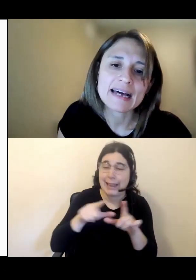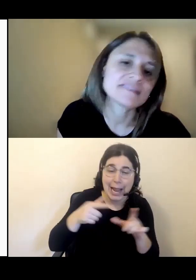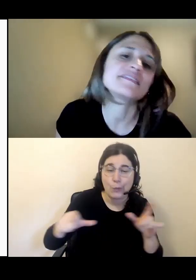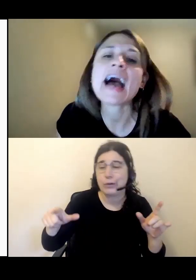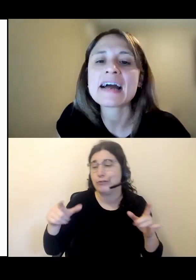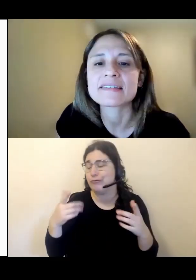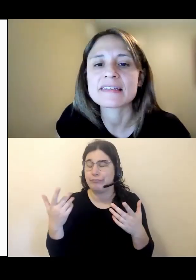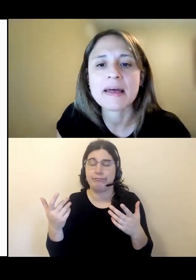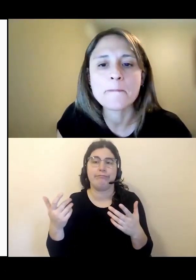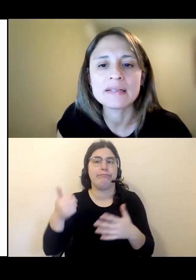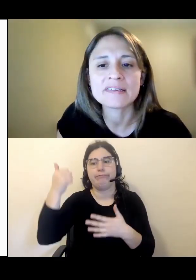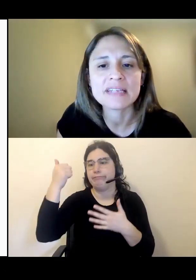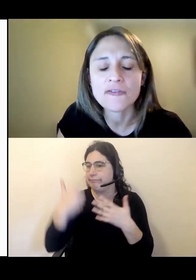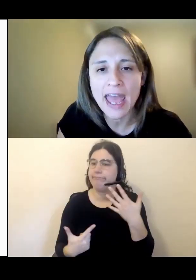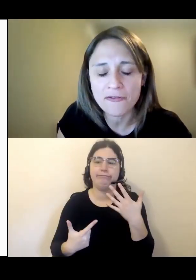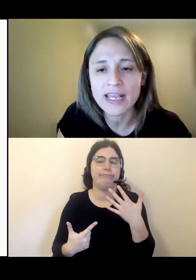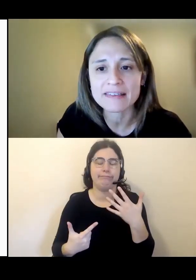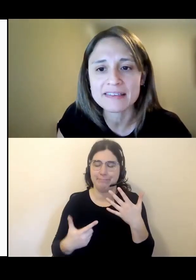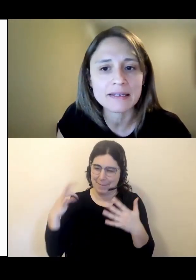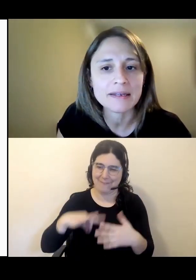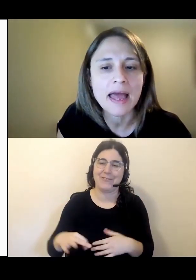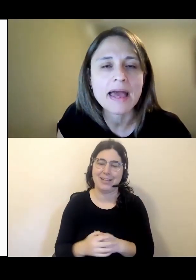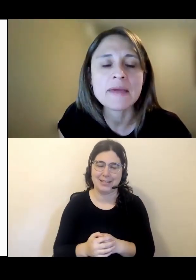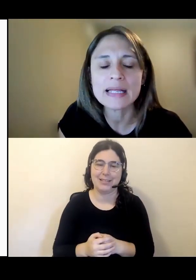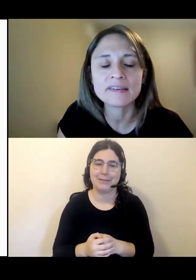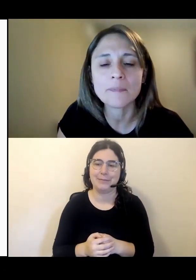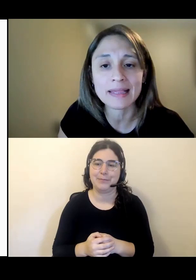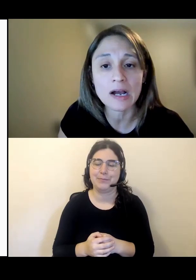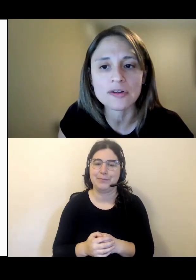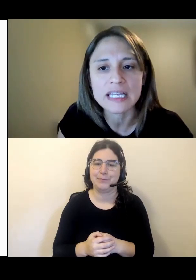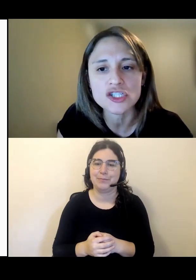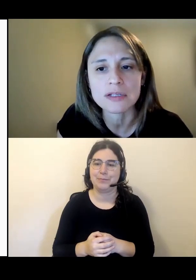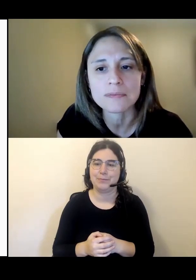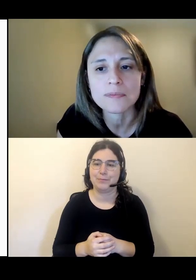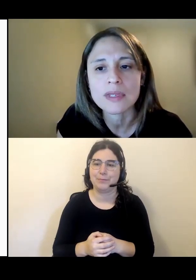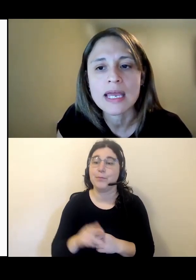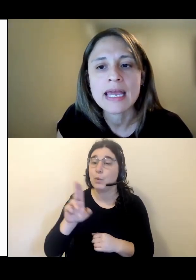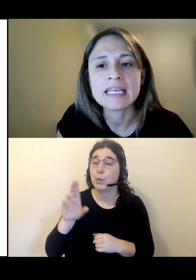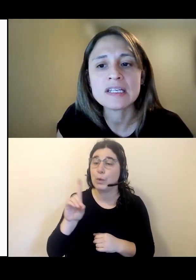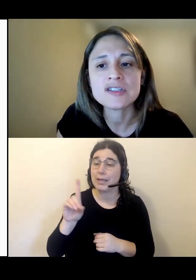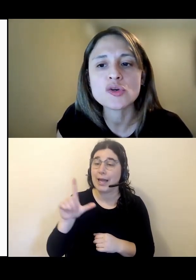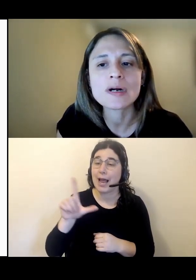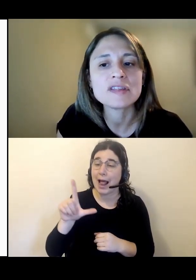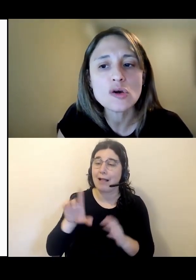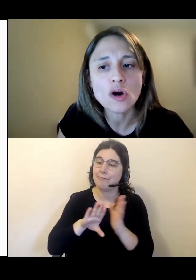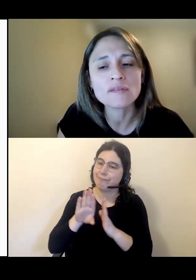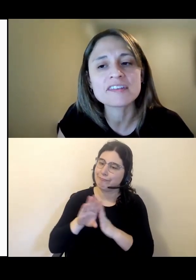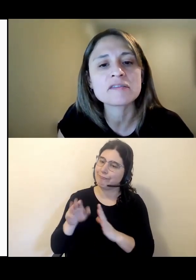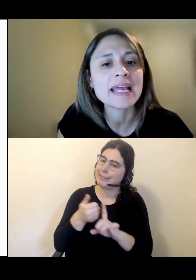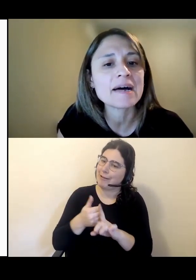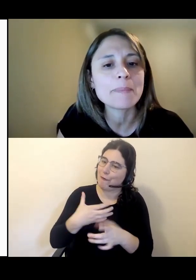UDL enhances access and builds self-efficacy. It builds metacognition. It ensures